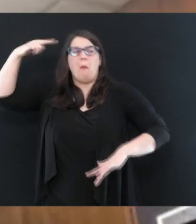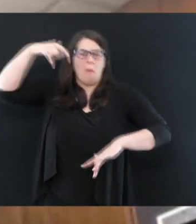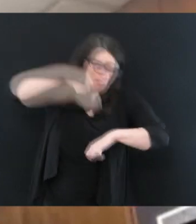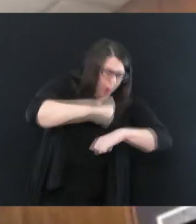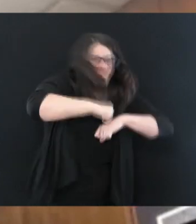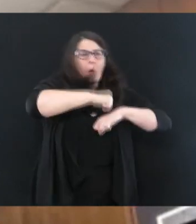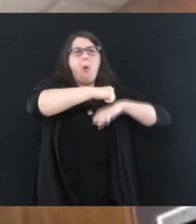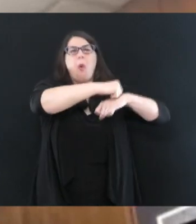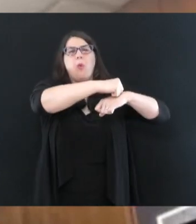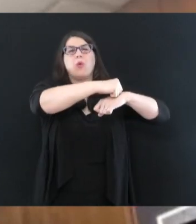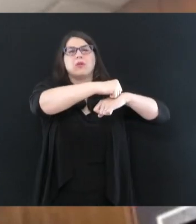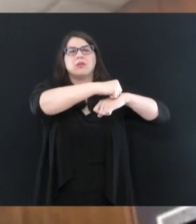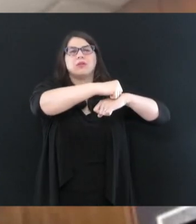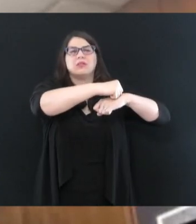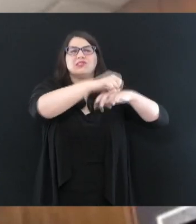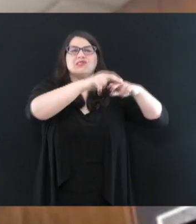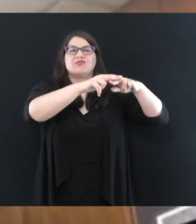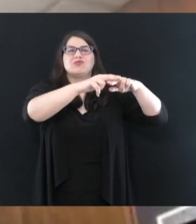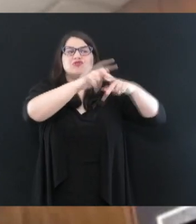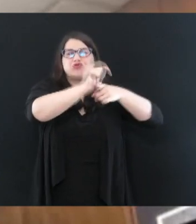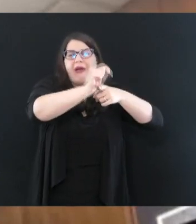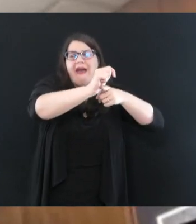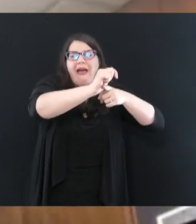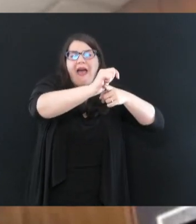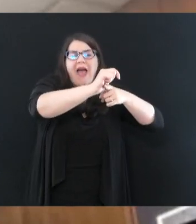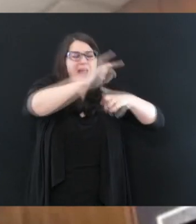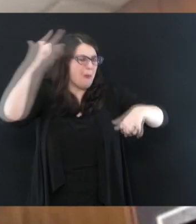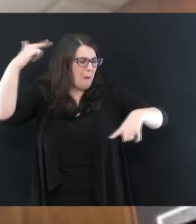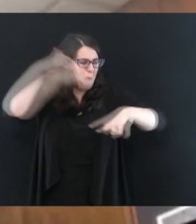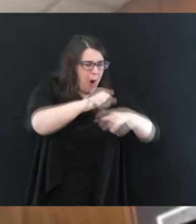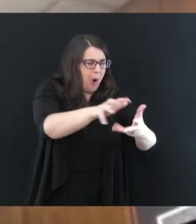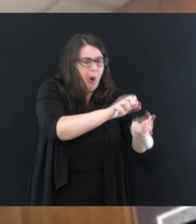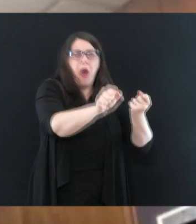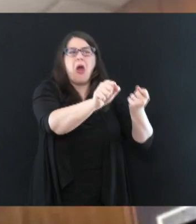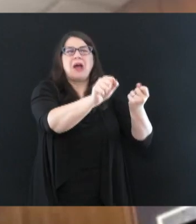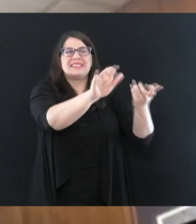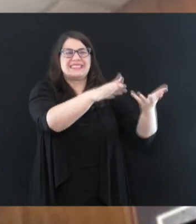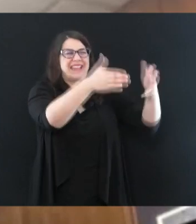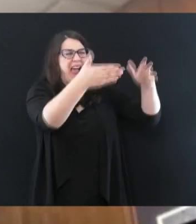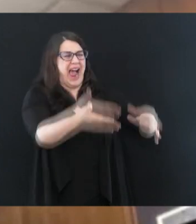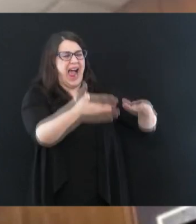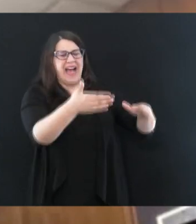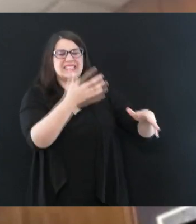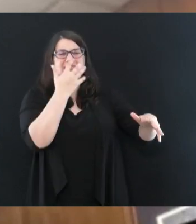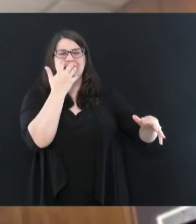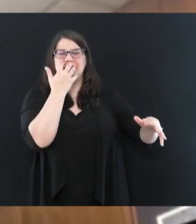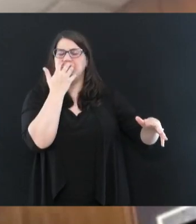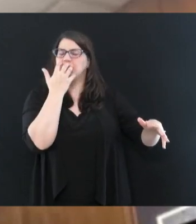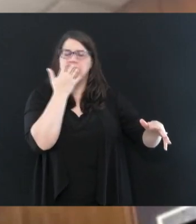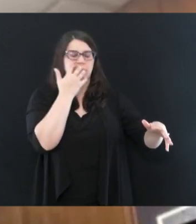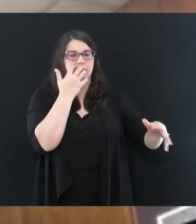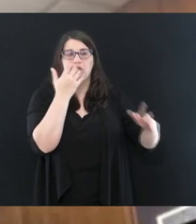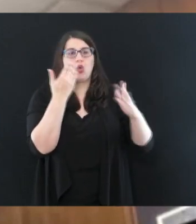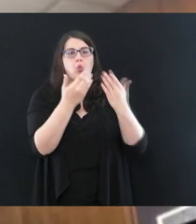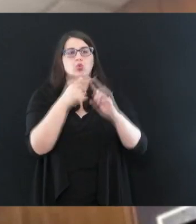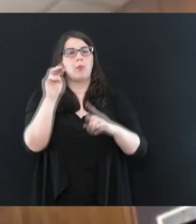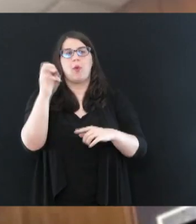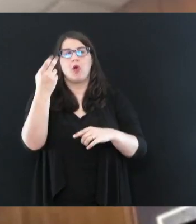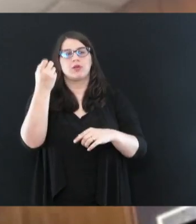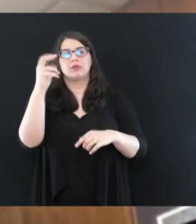accident outside of Martinsburg. So we ask that you keep their families and their memories in your